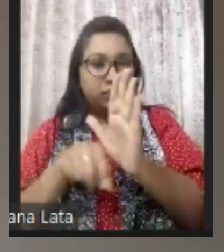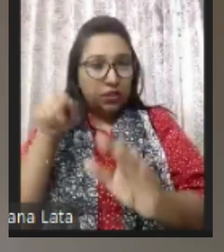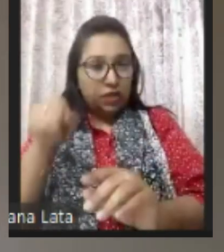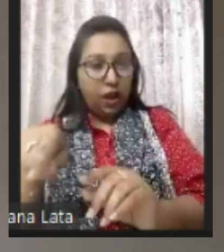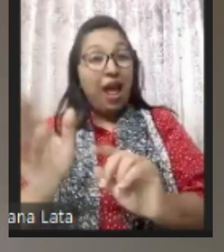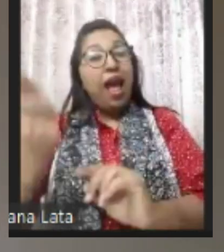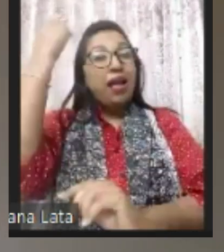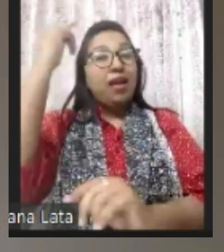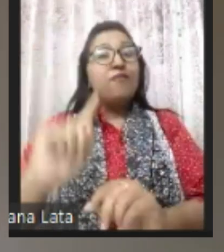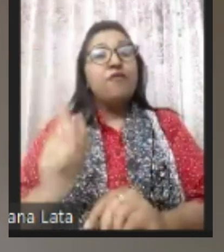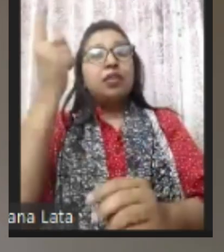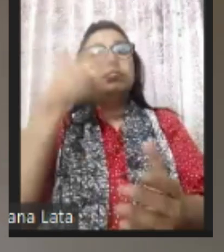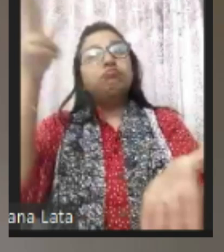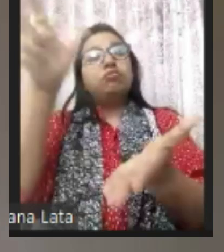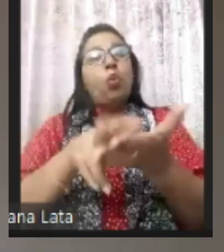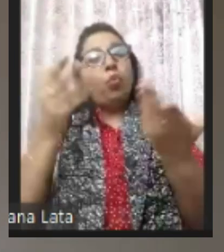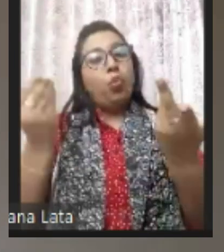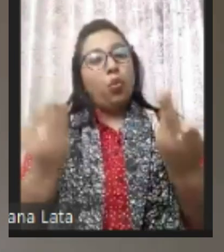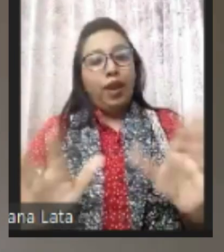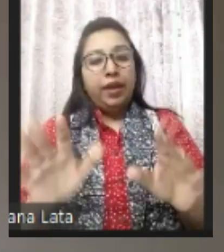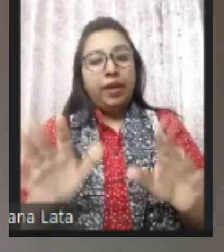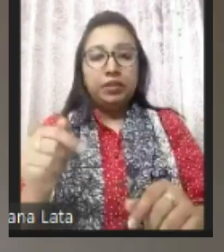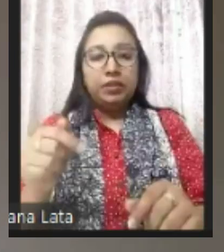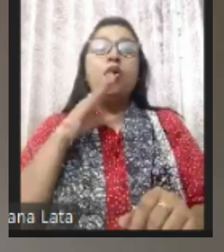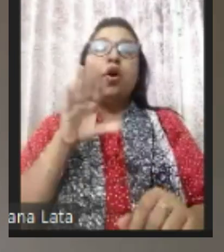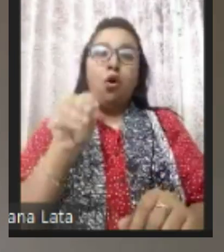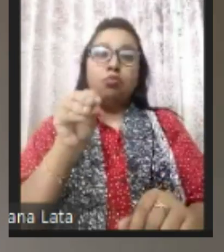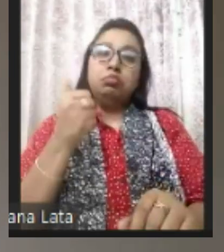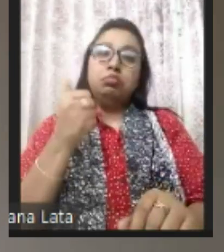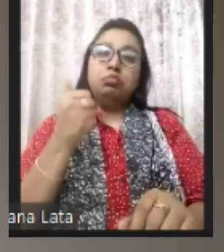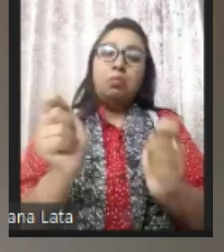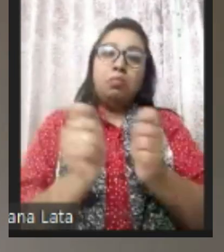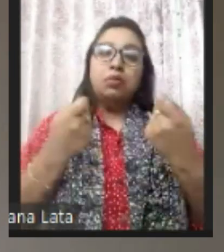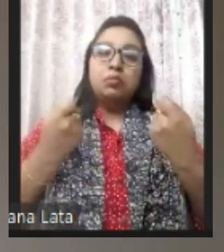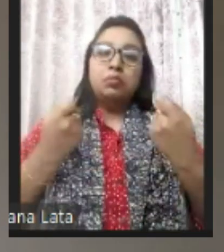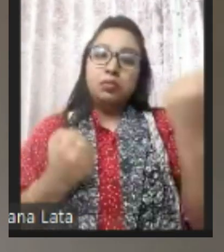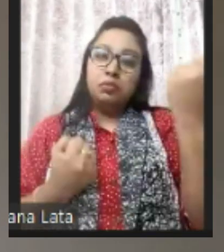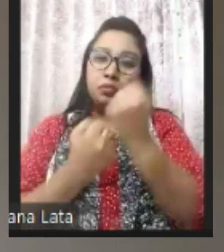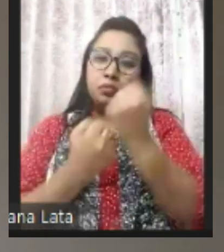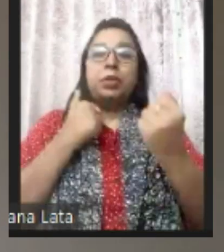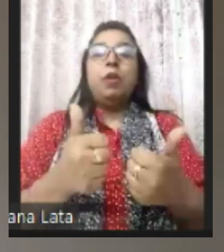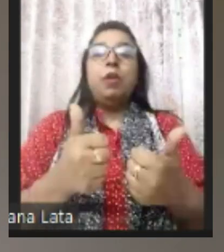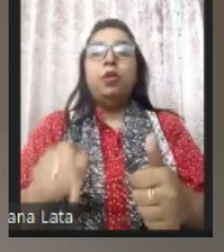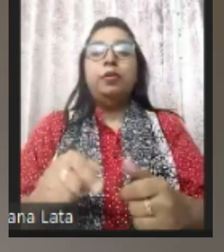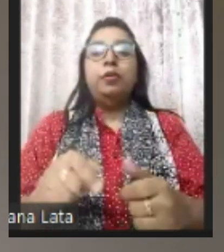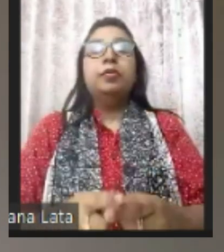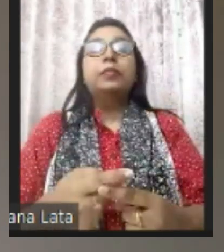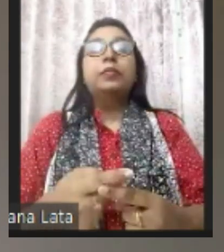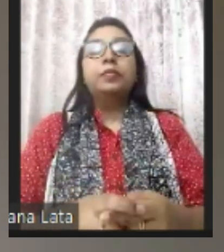of Persons with Disability, and I congratulate Bangladesh for that. It has now been ratified by